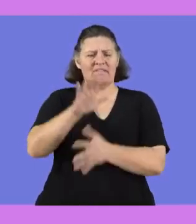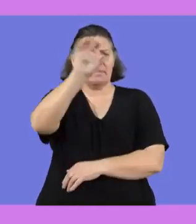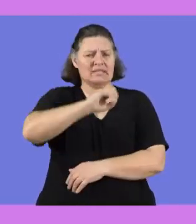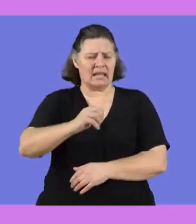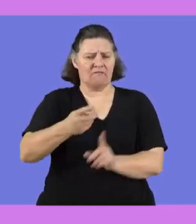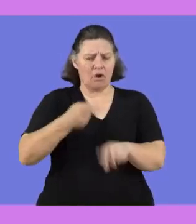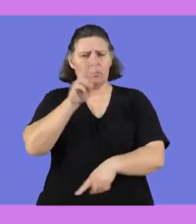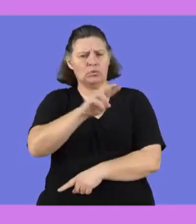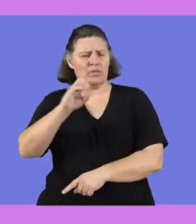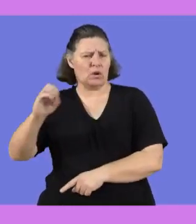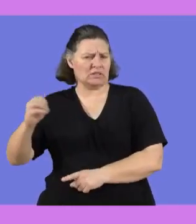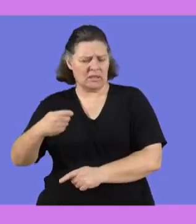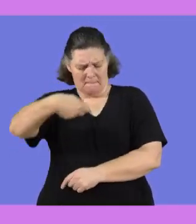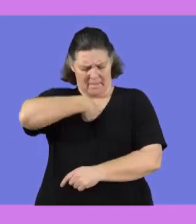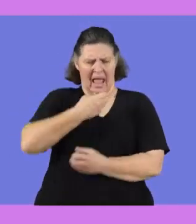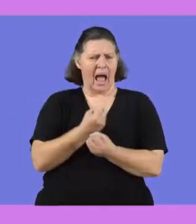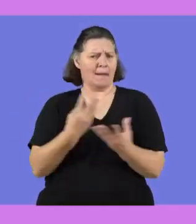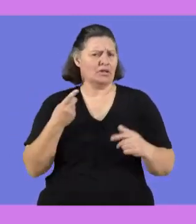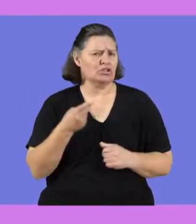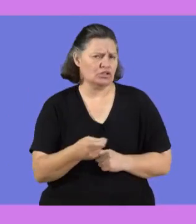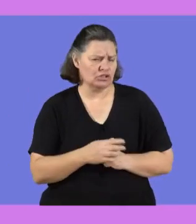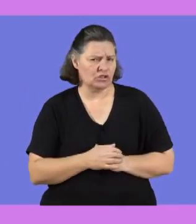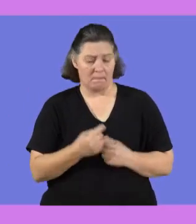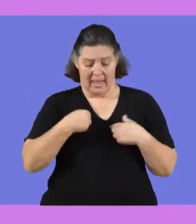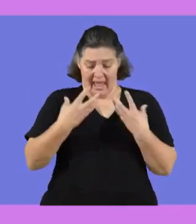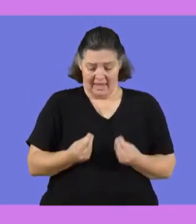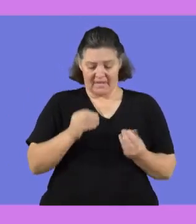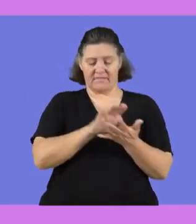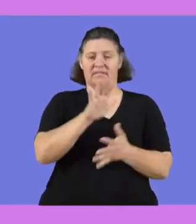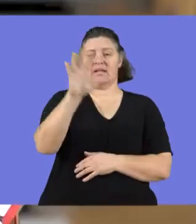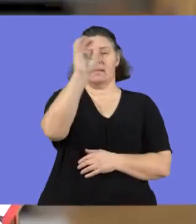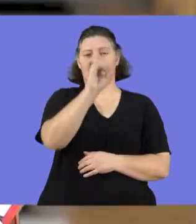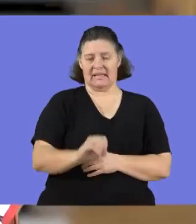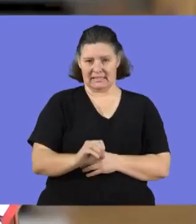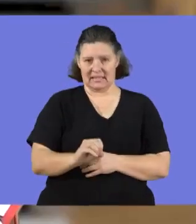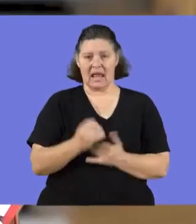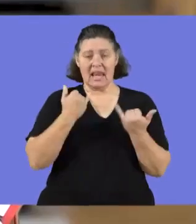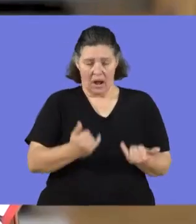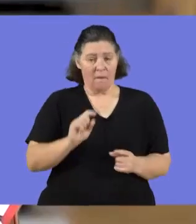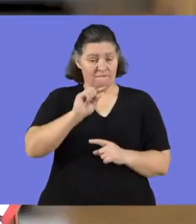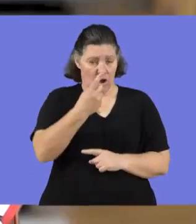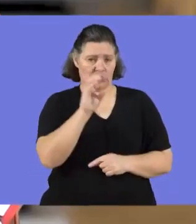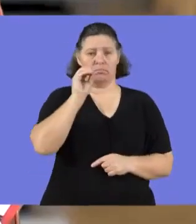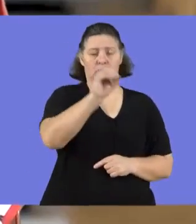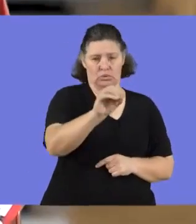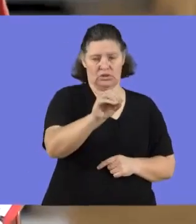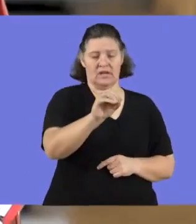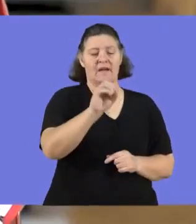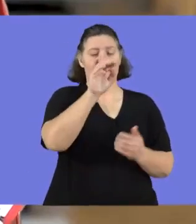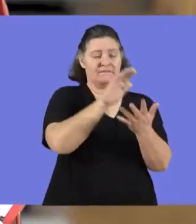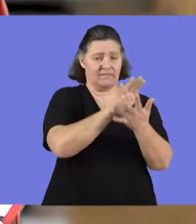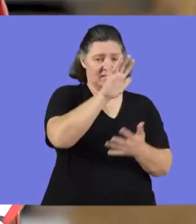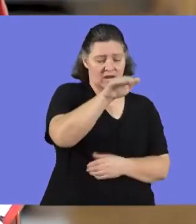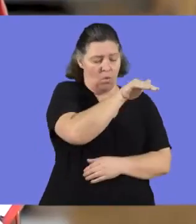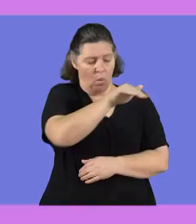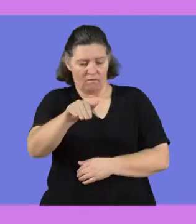to calculate this, already we know that if you have 15%, we need to express it as a fraction first.